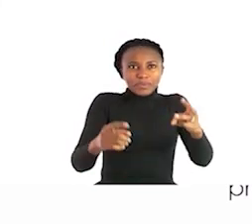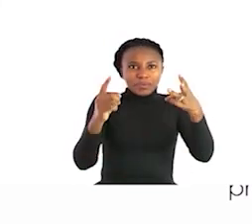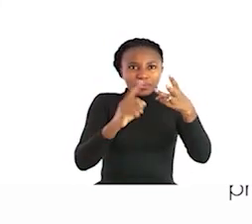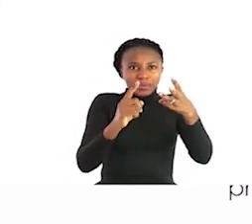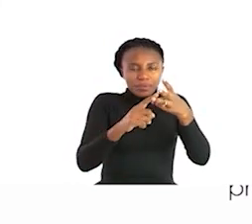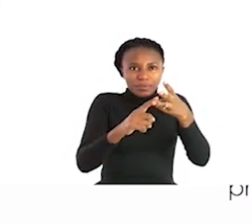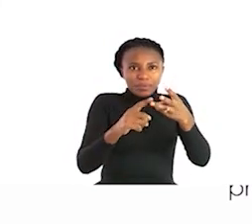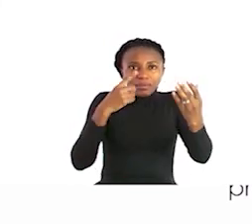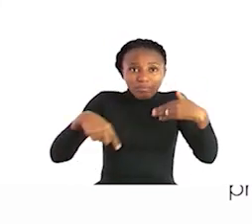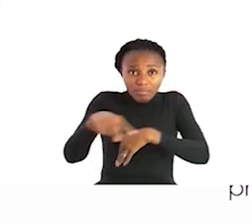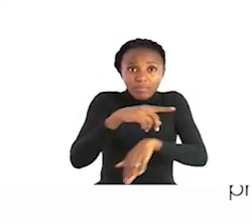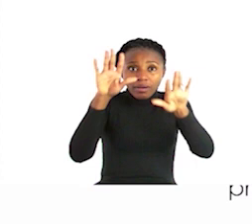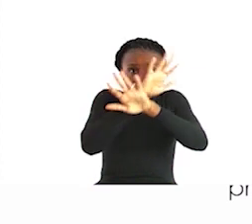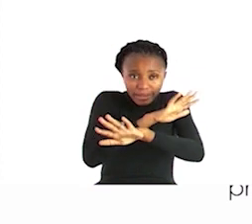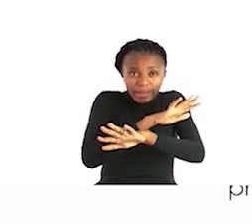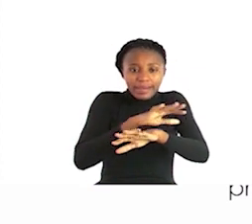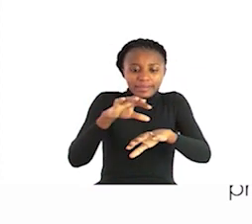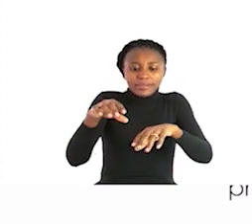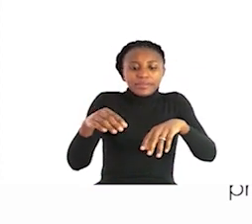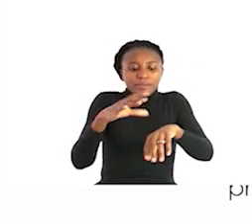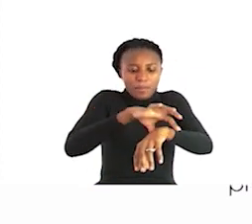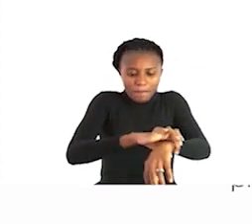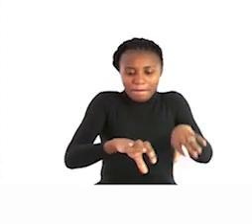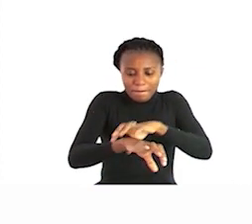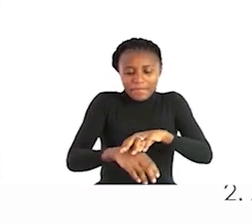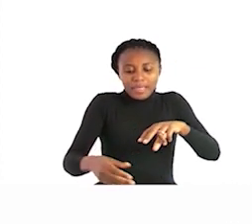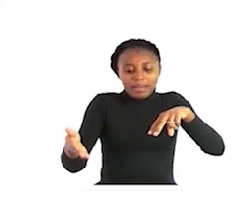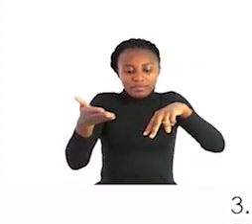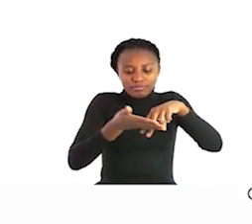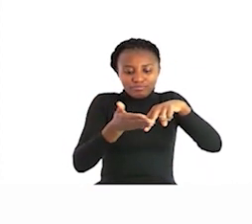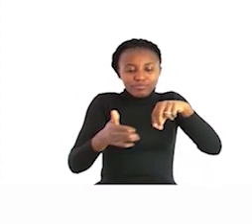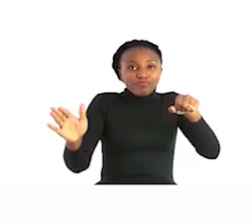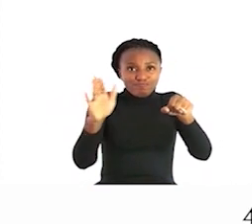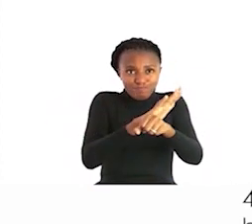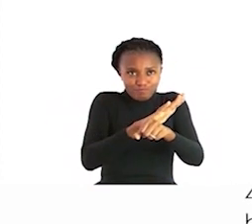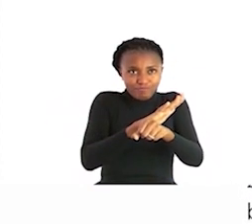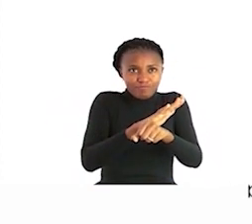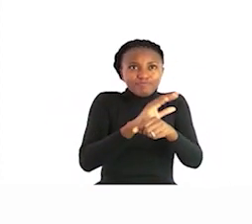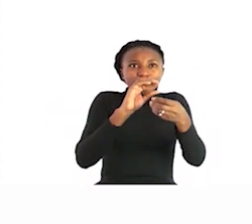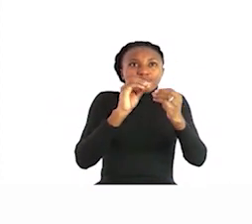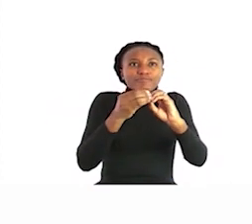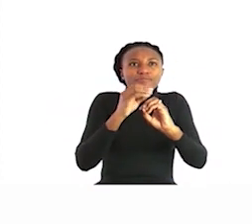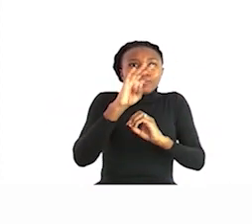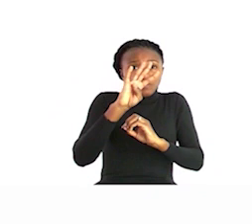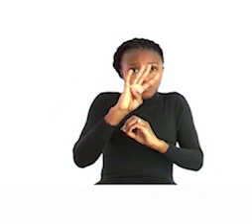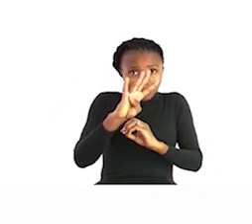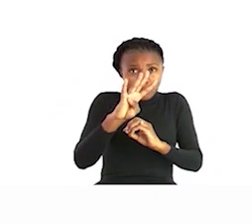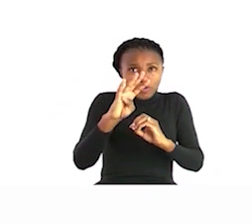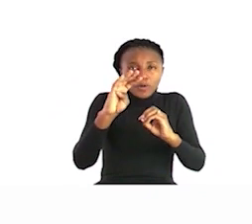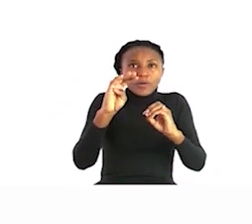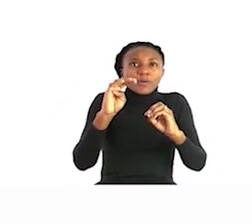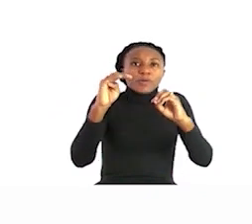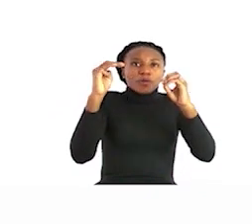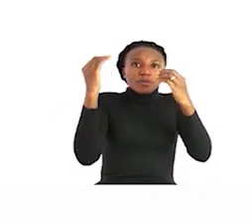wear long-sleeved clothing and long pants if you are outdoors at night. Number 4, use a mosquito